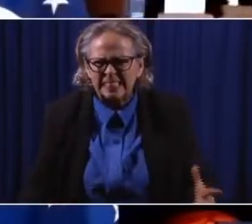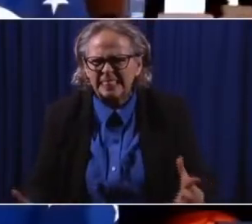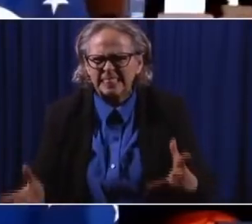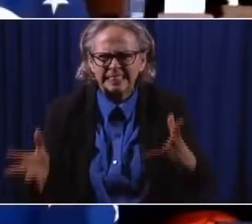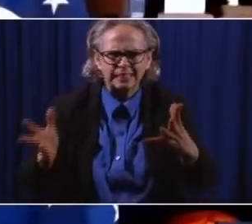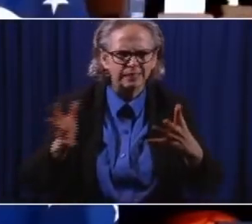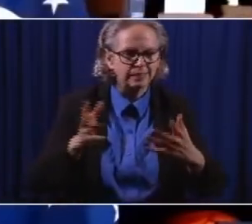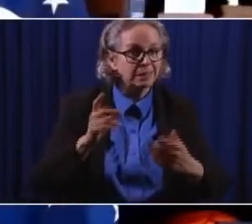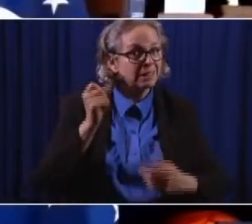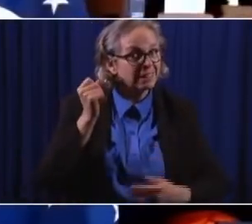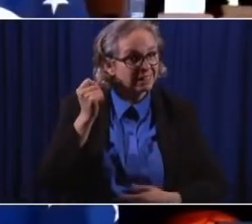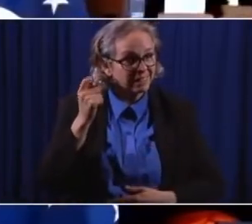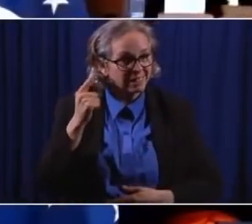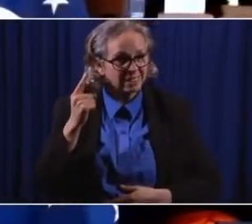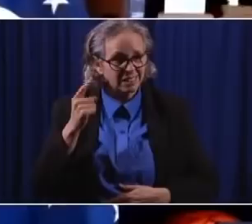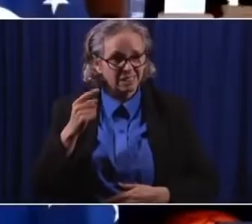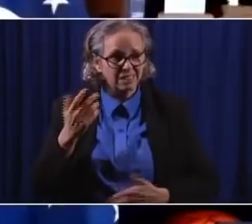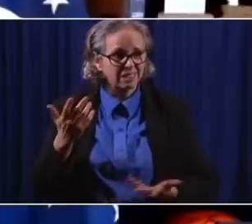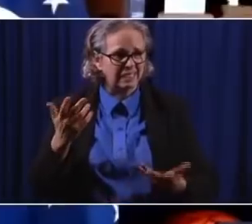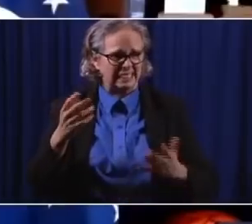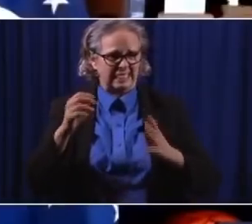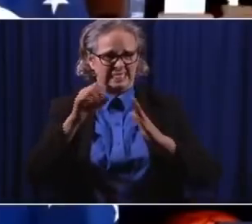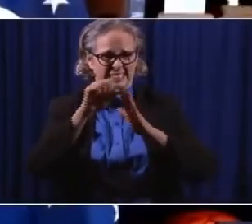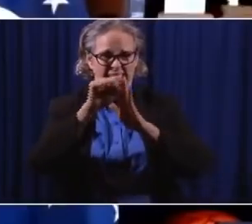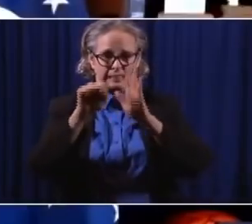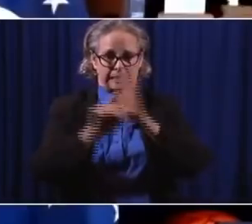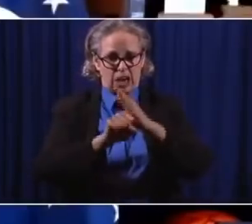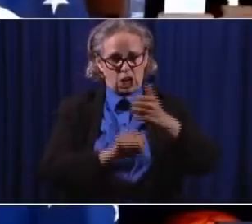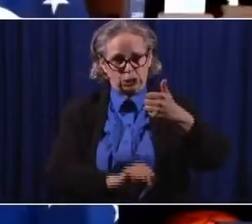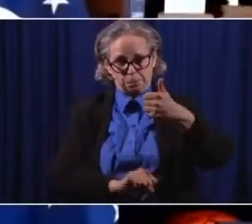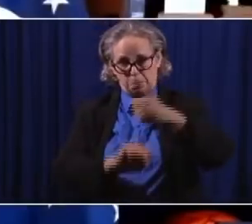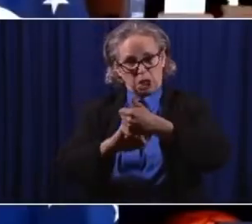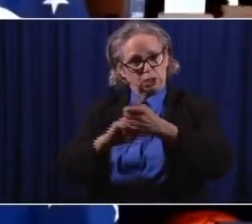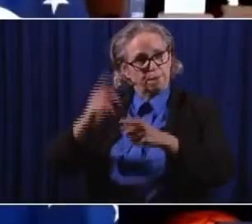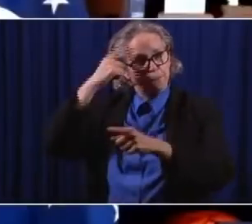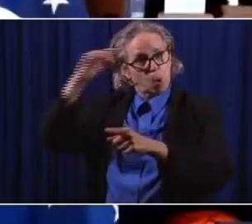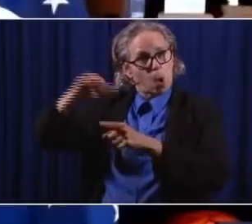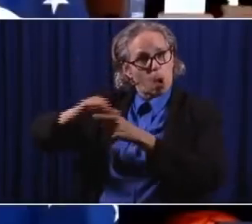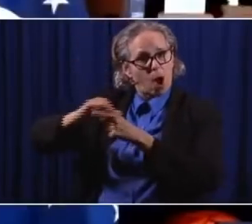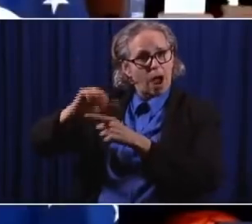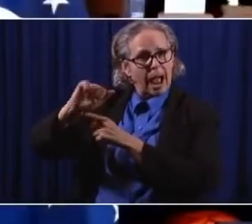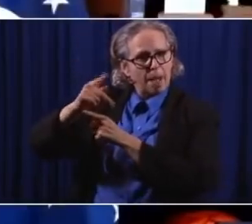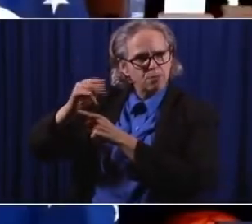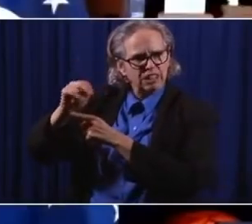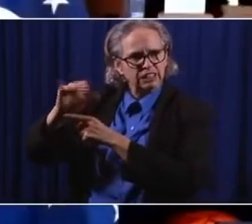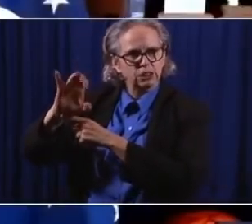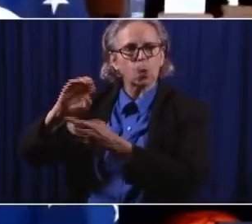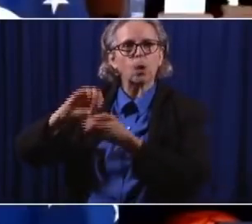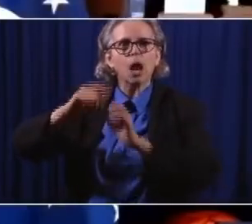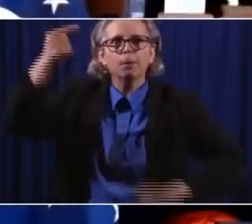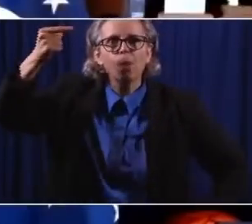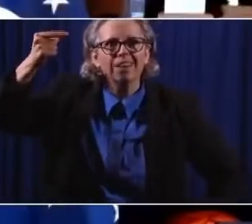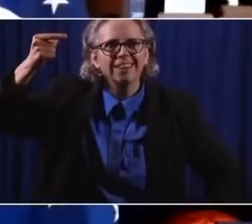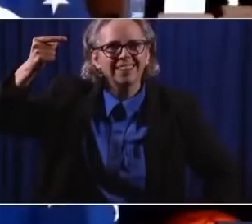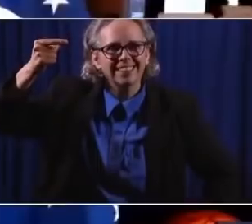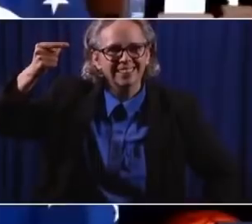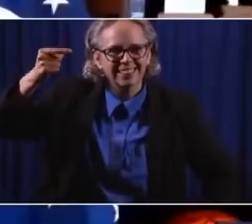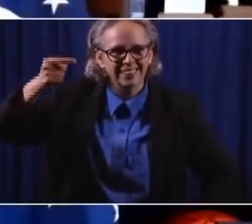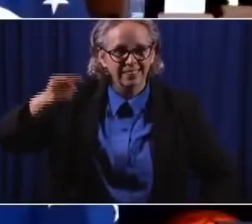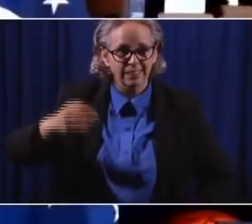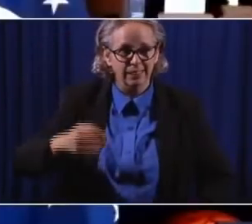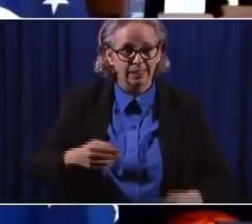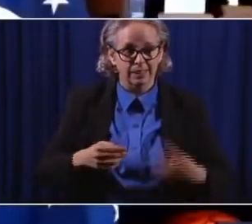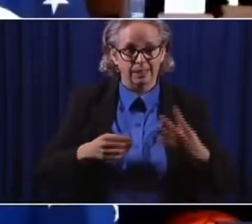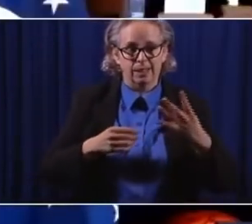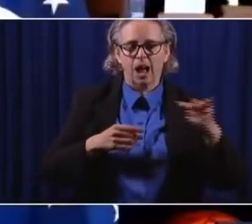state apprentices alone, state-sponsored apprenticeships versus federal-sponsored apprenticeships. So we're doing this right in